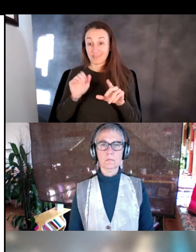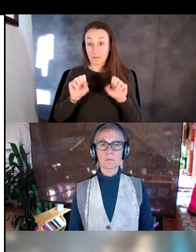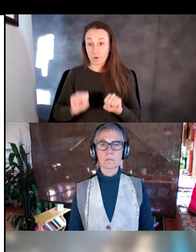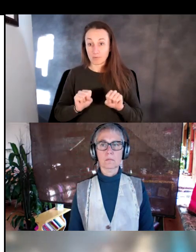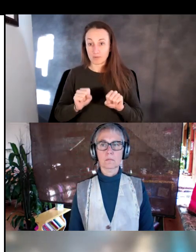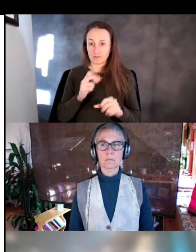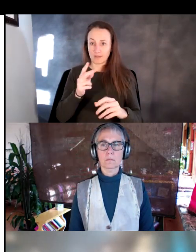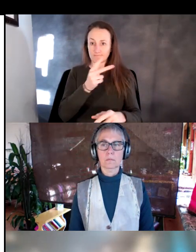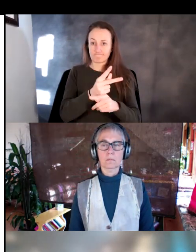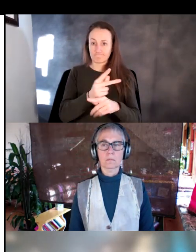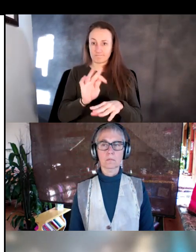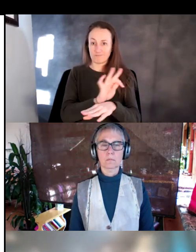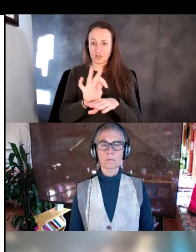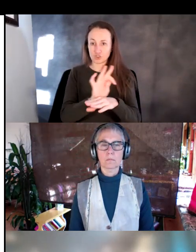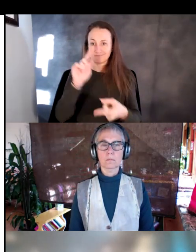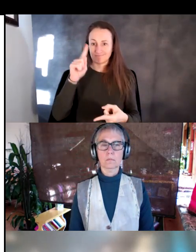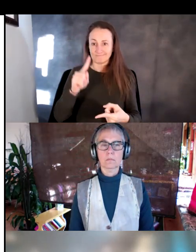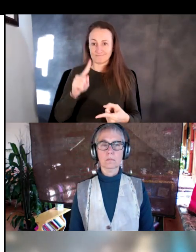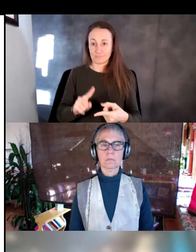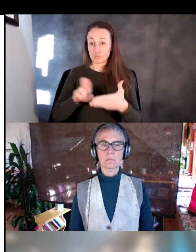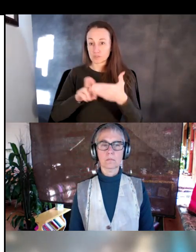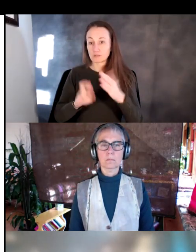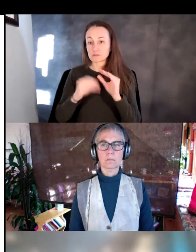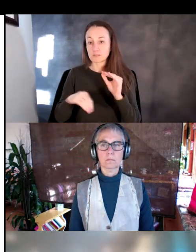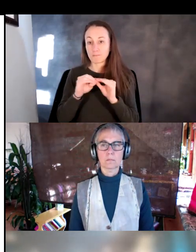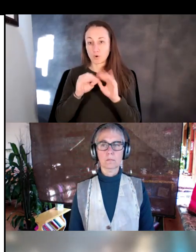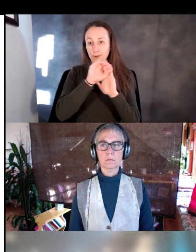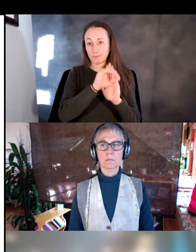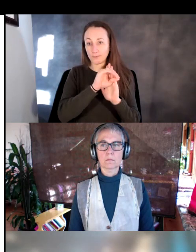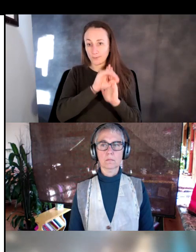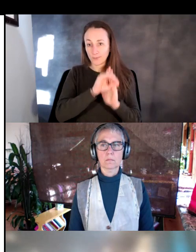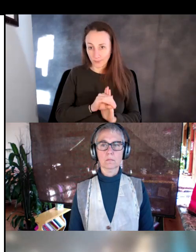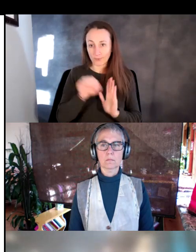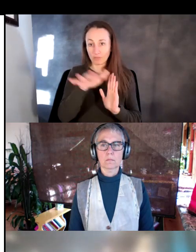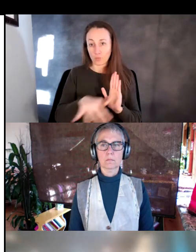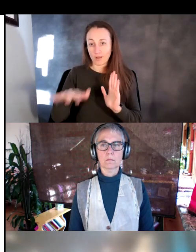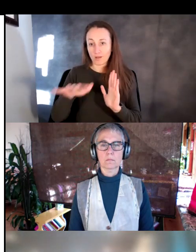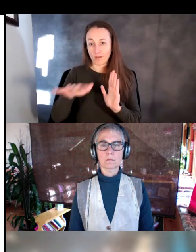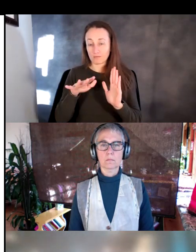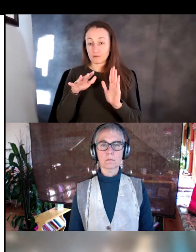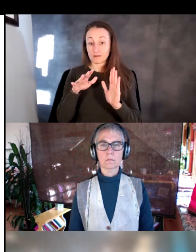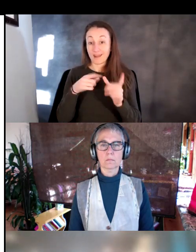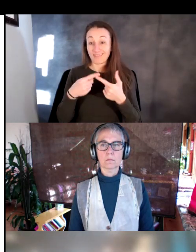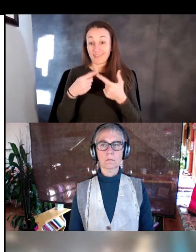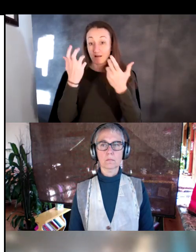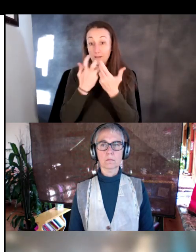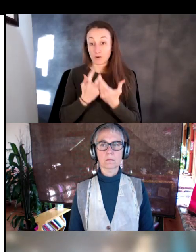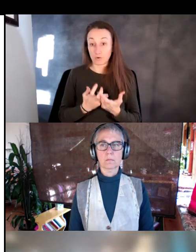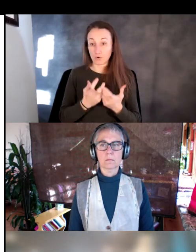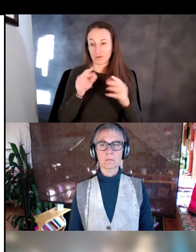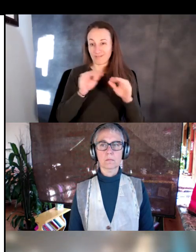decreases exponentially. So this results in far more zeros in the landscape, in a combinatorial landscape, than